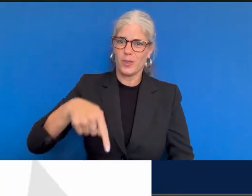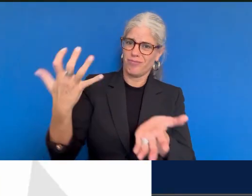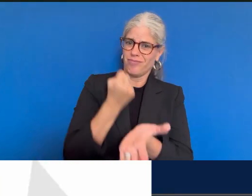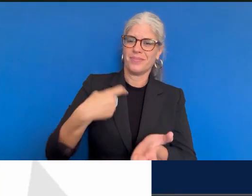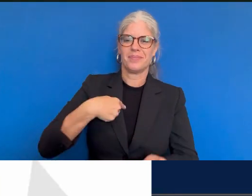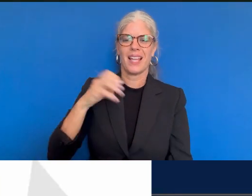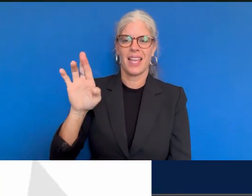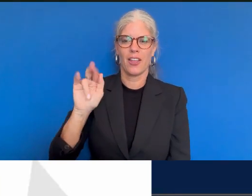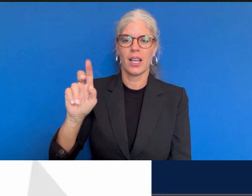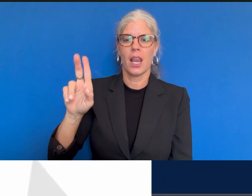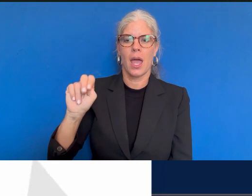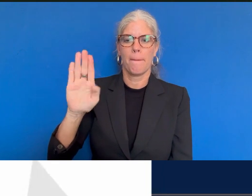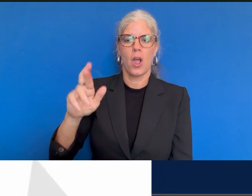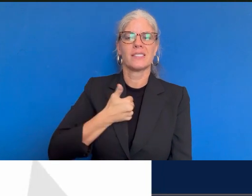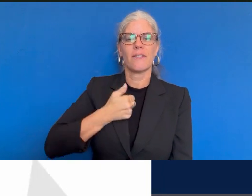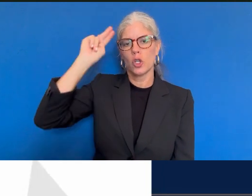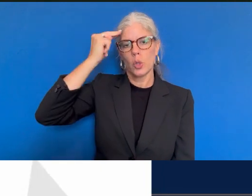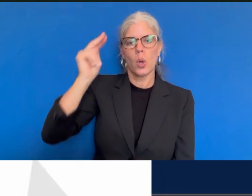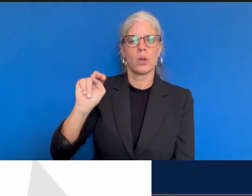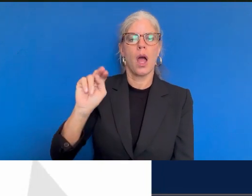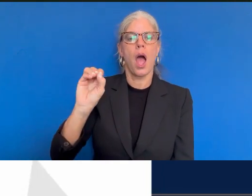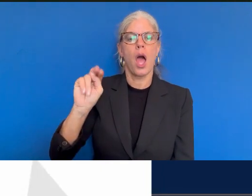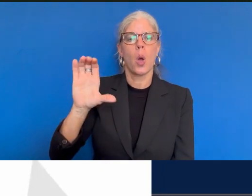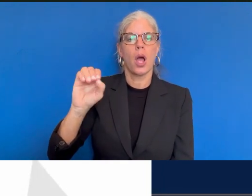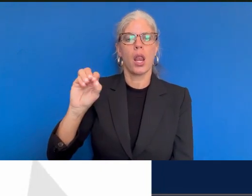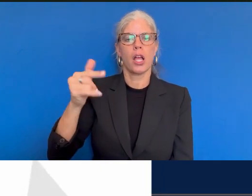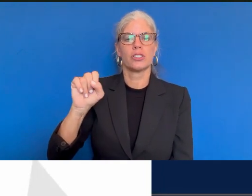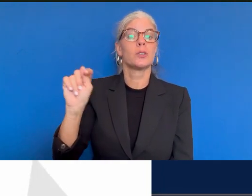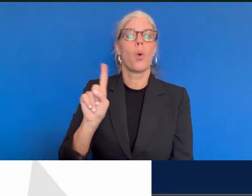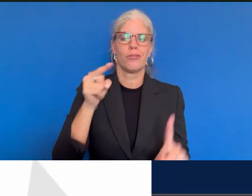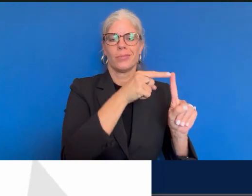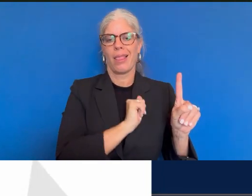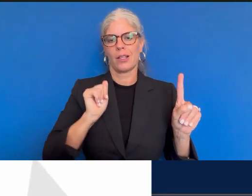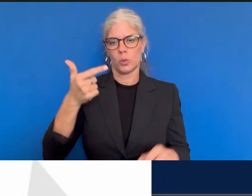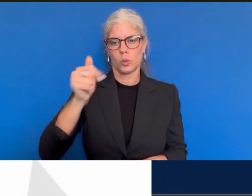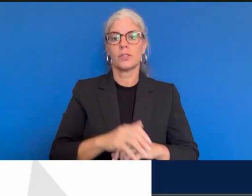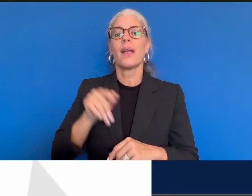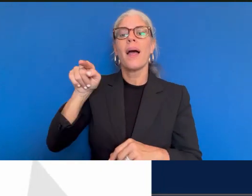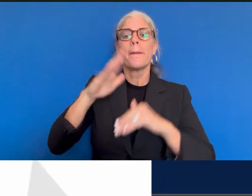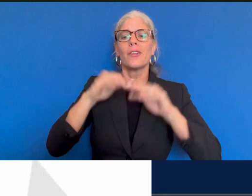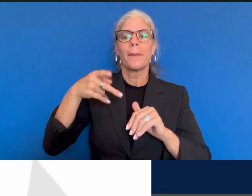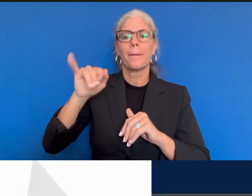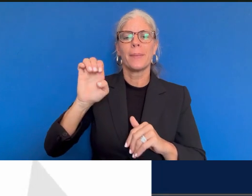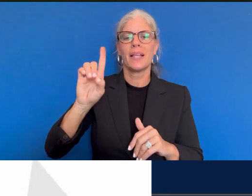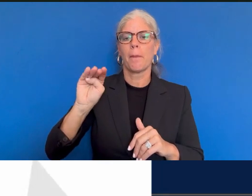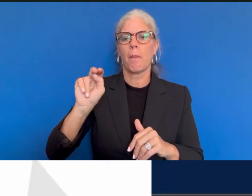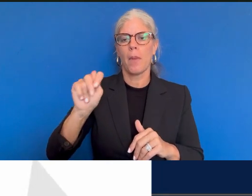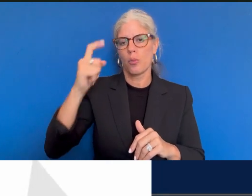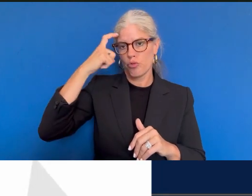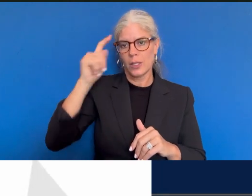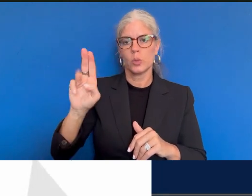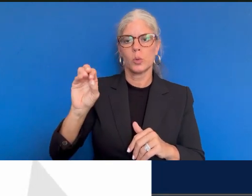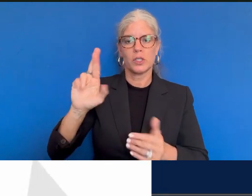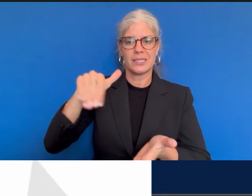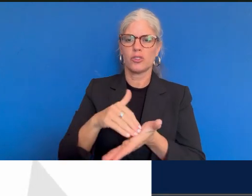Hi, thank you for this opportunity. My name is Erin Dunbar. I'm a neuro-oncologist based in Atlanta, Georgia, at the Piedmont